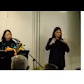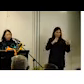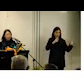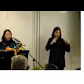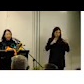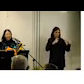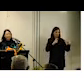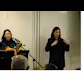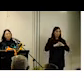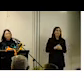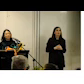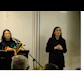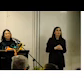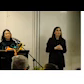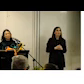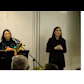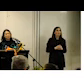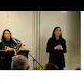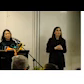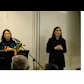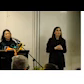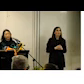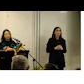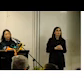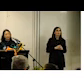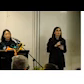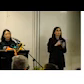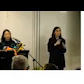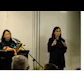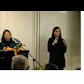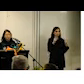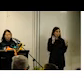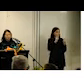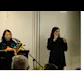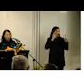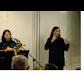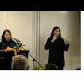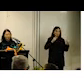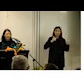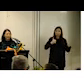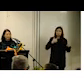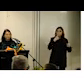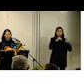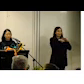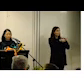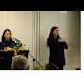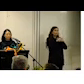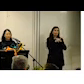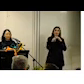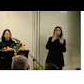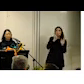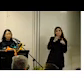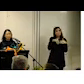controlled. So when we have a little bit of a controlled excitation, we're feeling alert, we're going out and solving